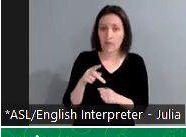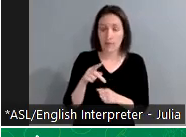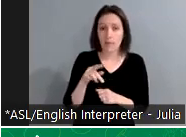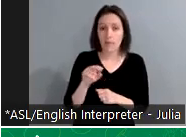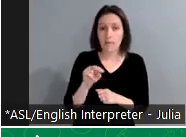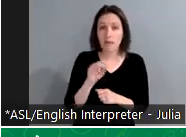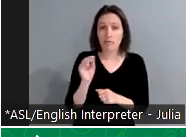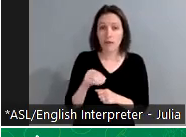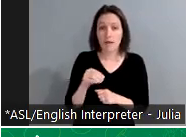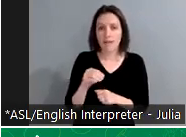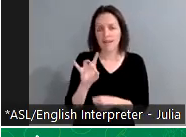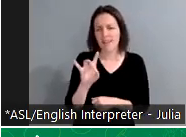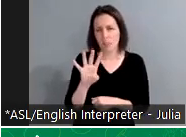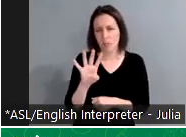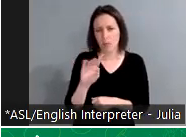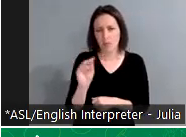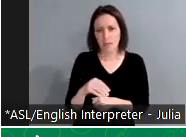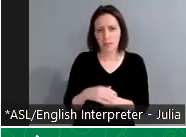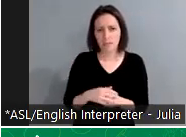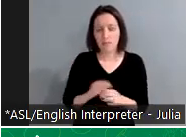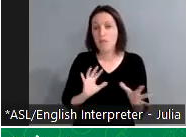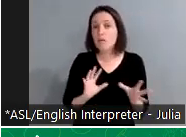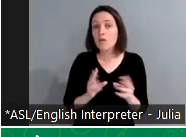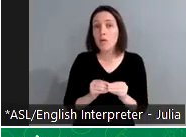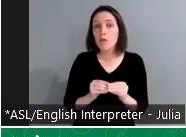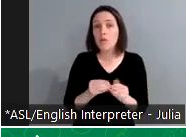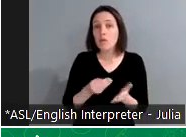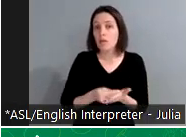The total dollar benefit amount for these children was over